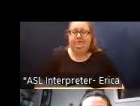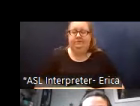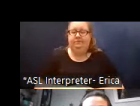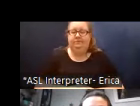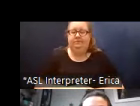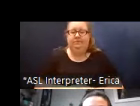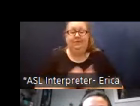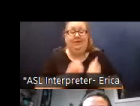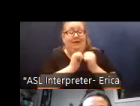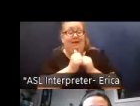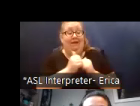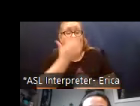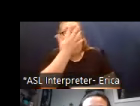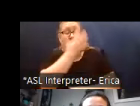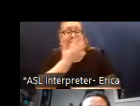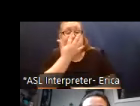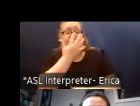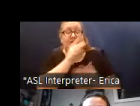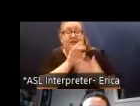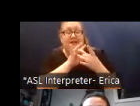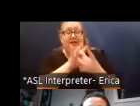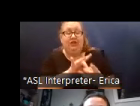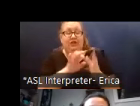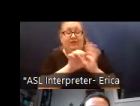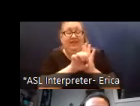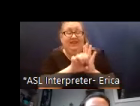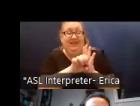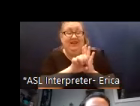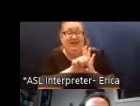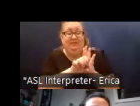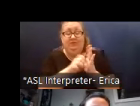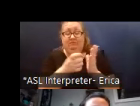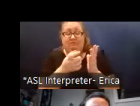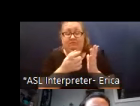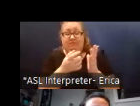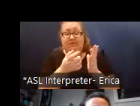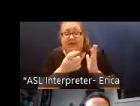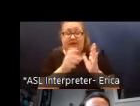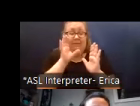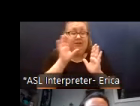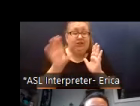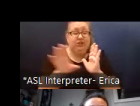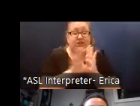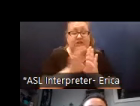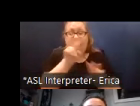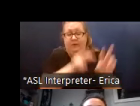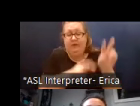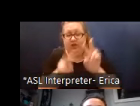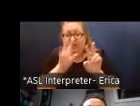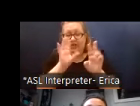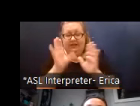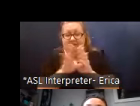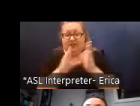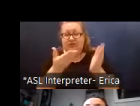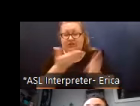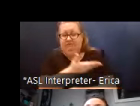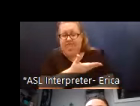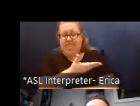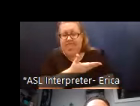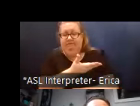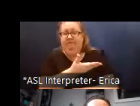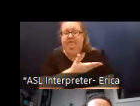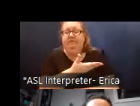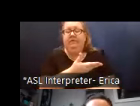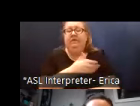How this looks in terms of some example images, if we look at some of these pictures then, is